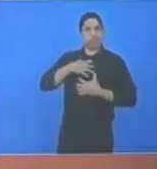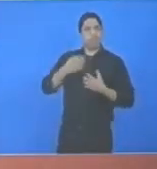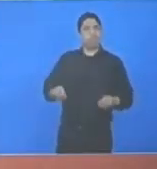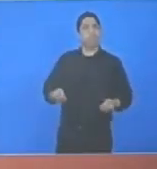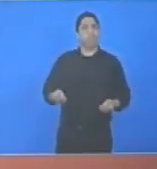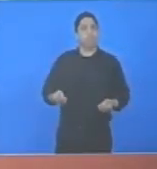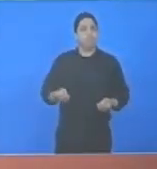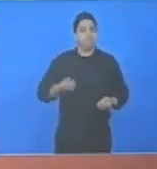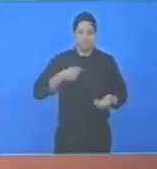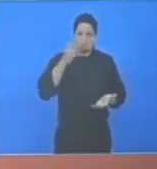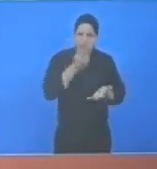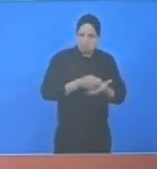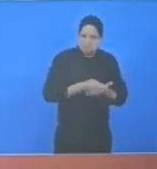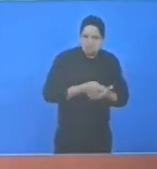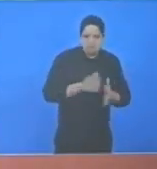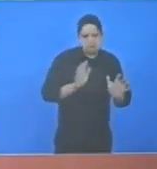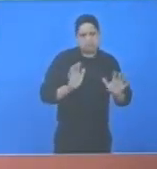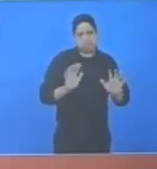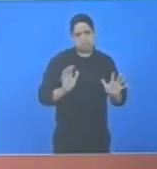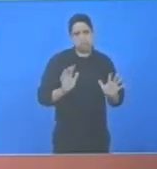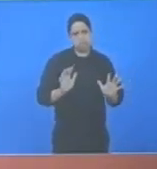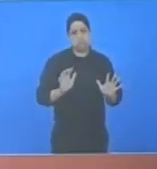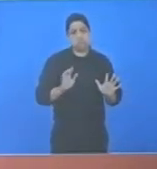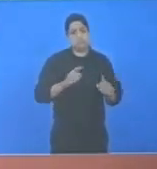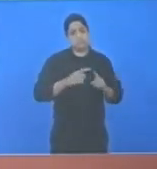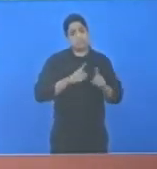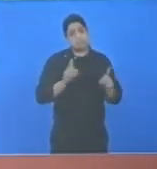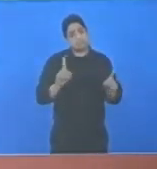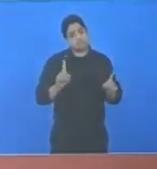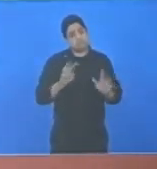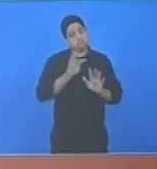it. We don't want to force anybody.